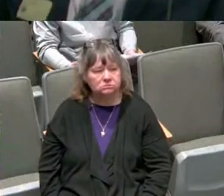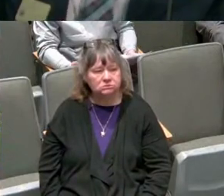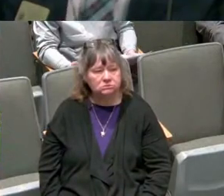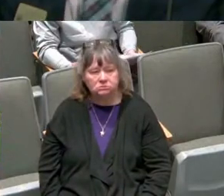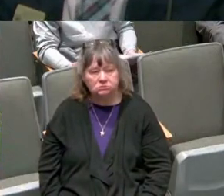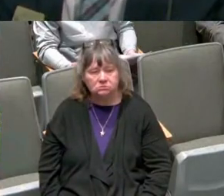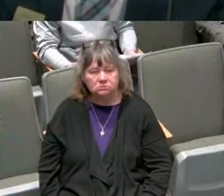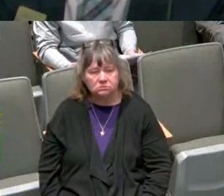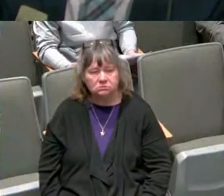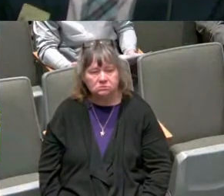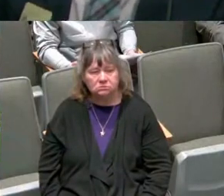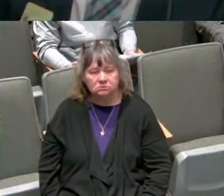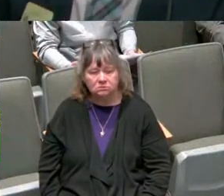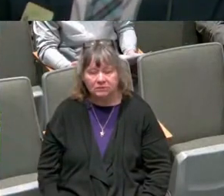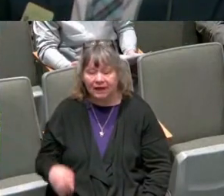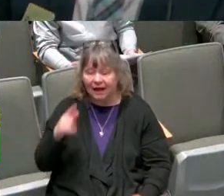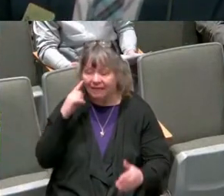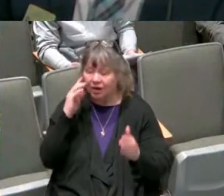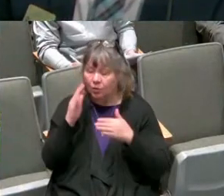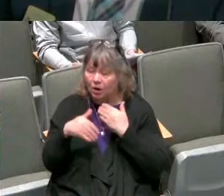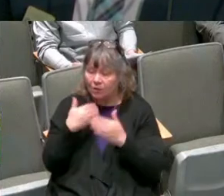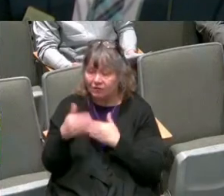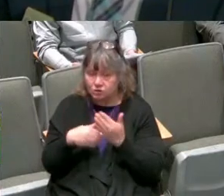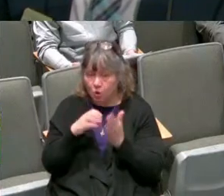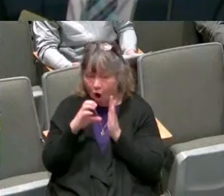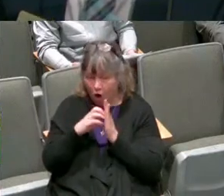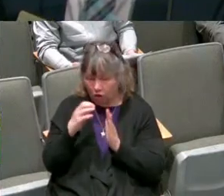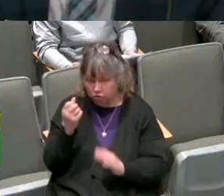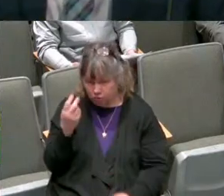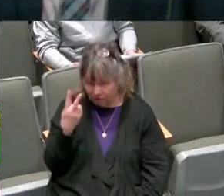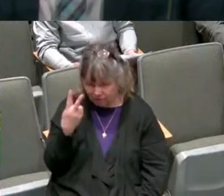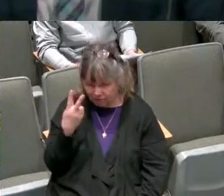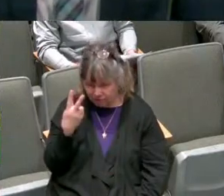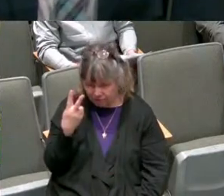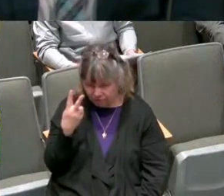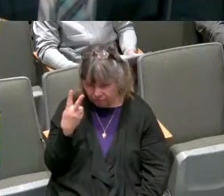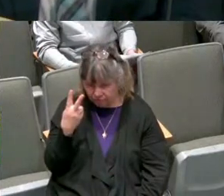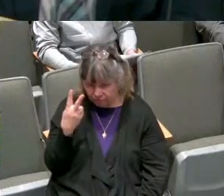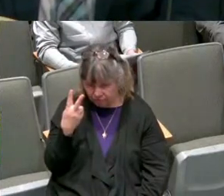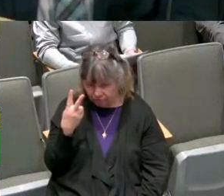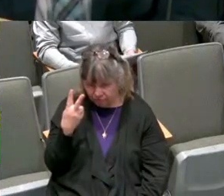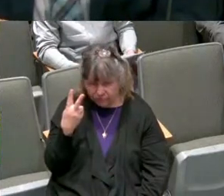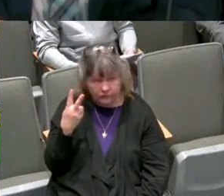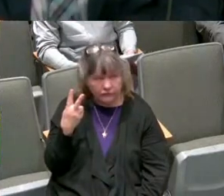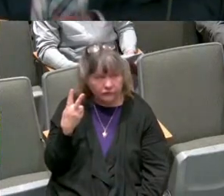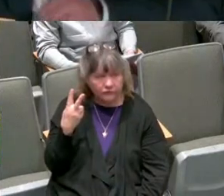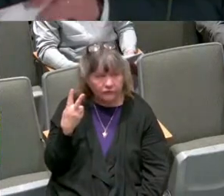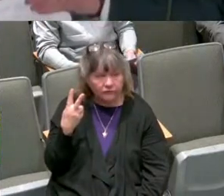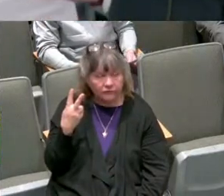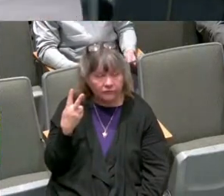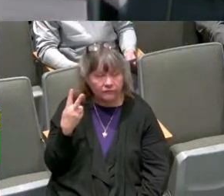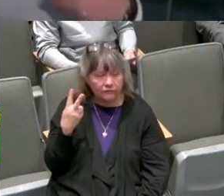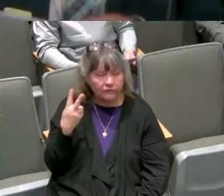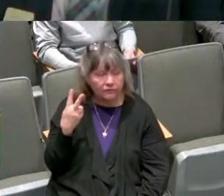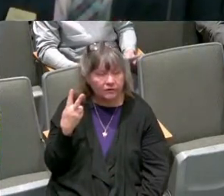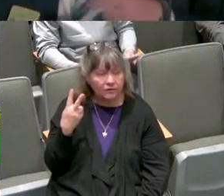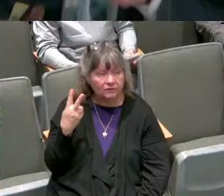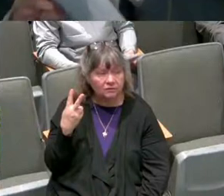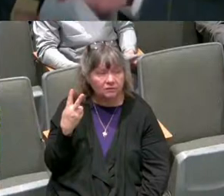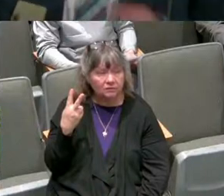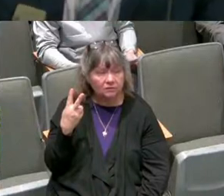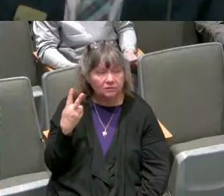um I think we are moving to article 12. okay so we're moving to article